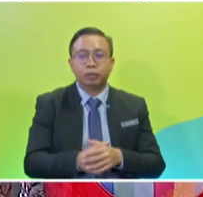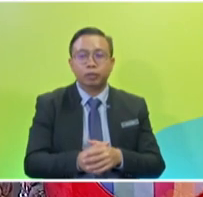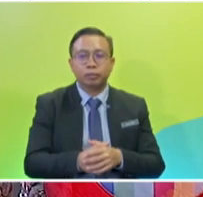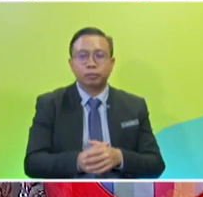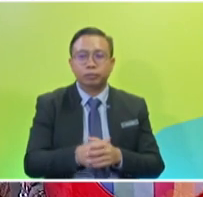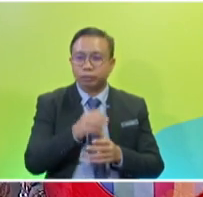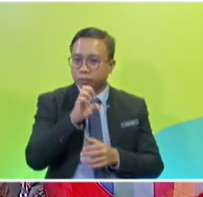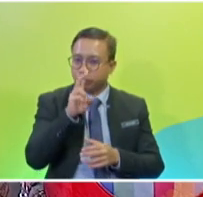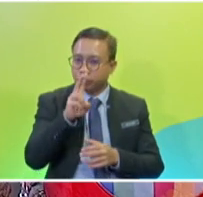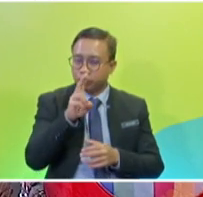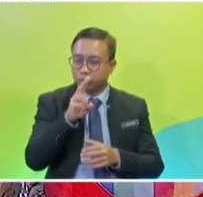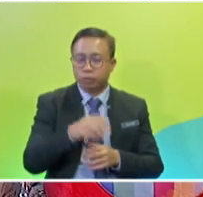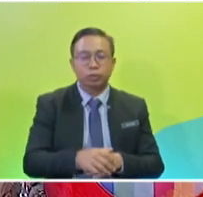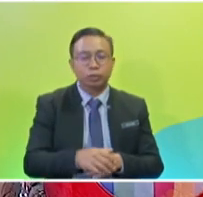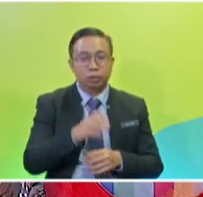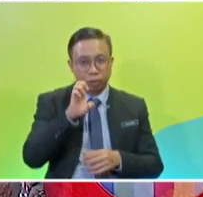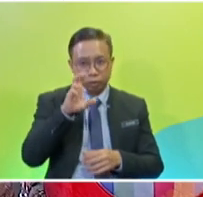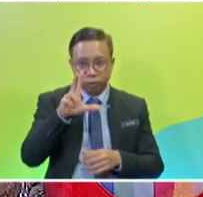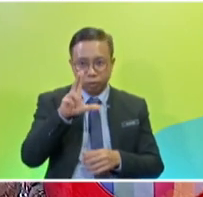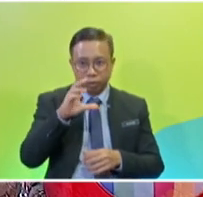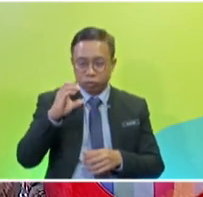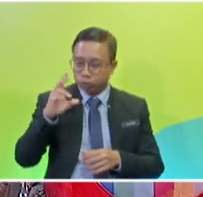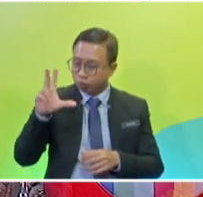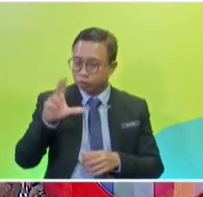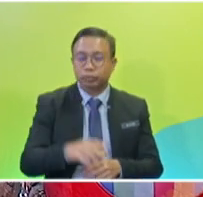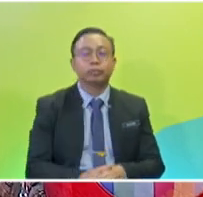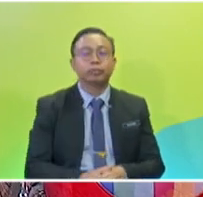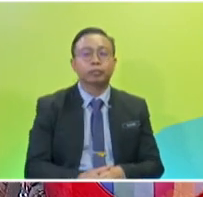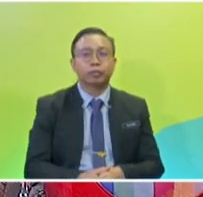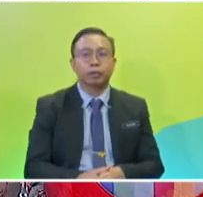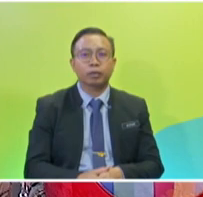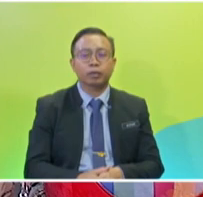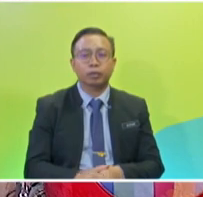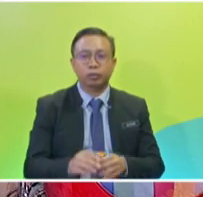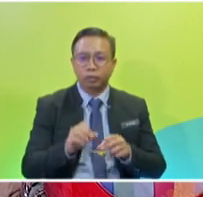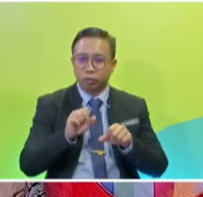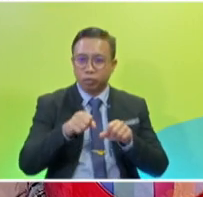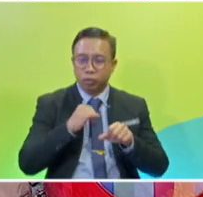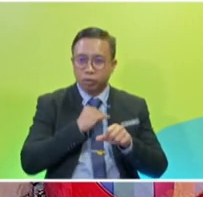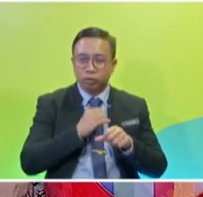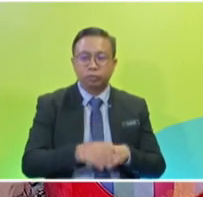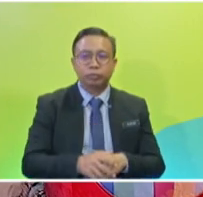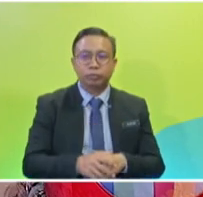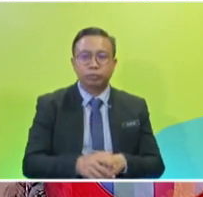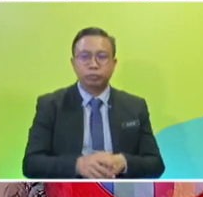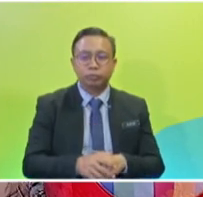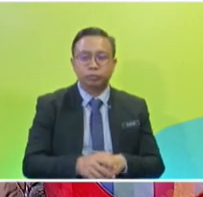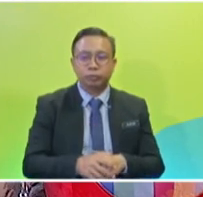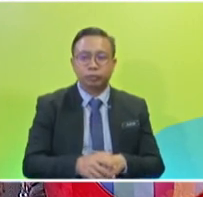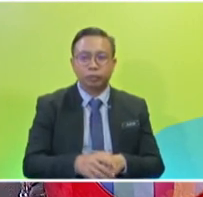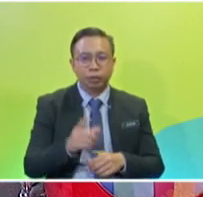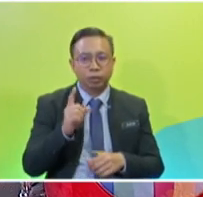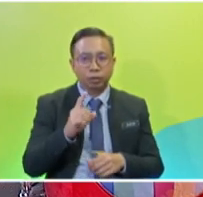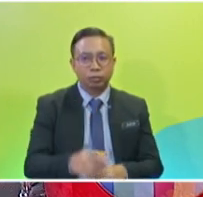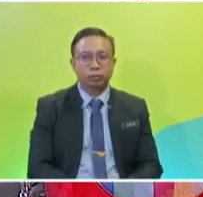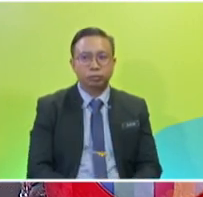C1, E2 grows C2, and E3 grows C3. Alright, so I think having said that, anyone else